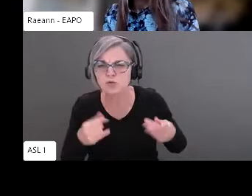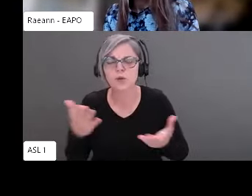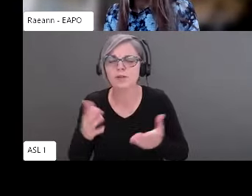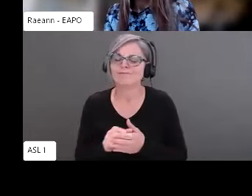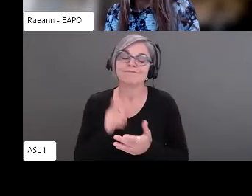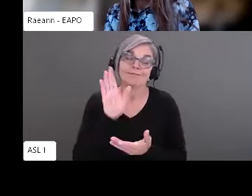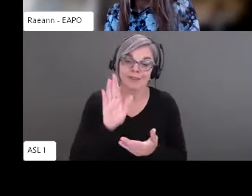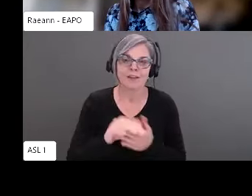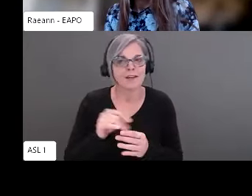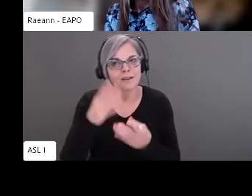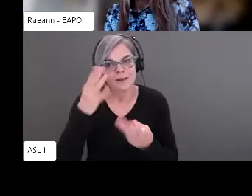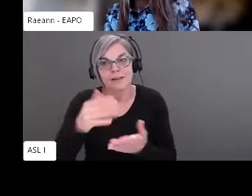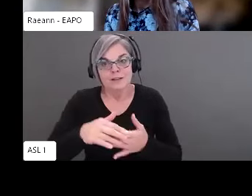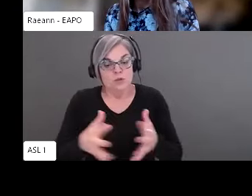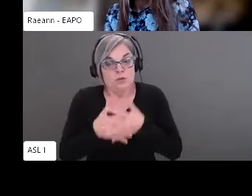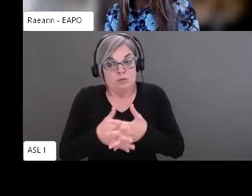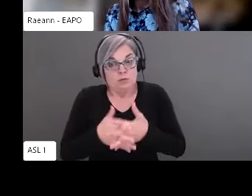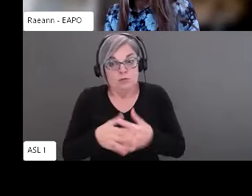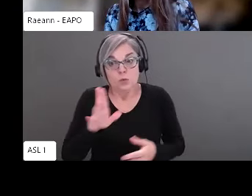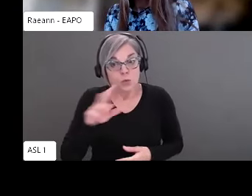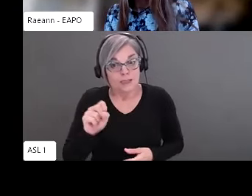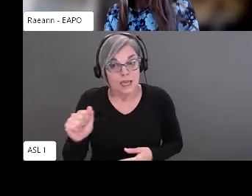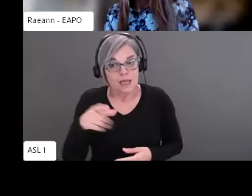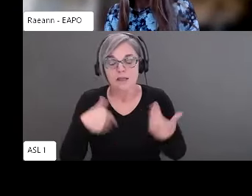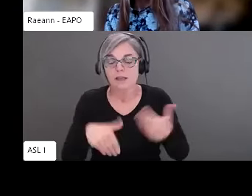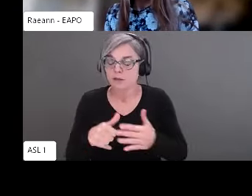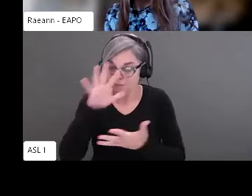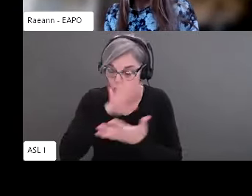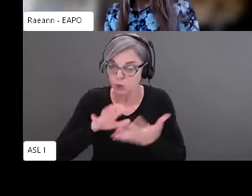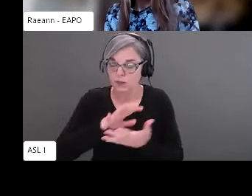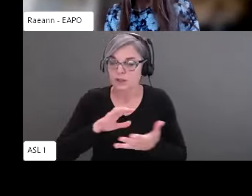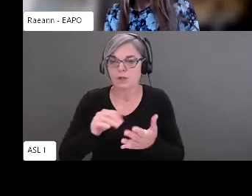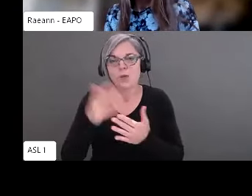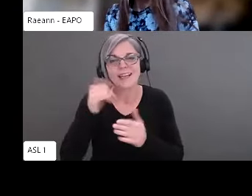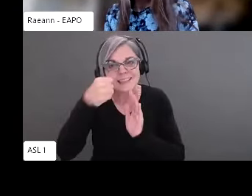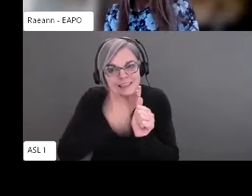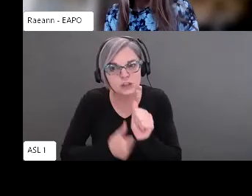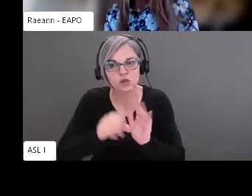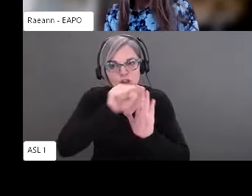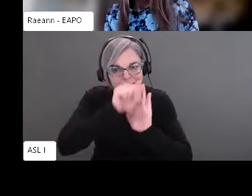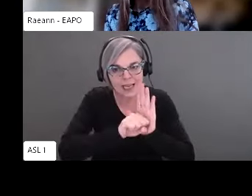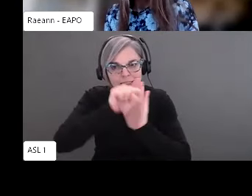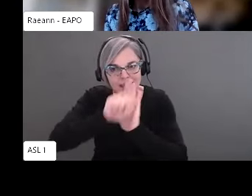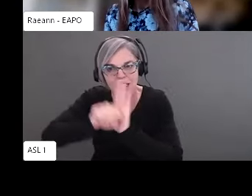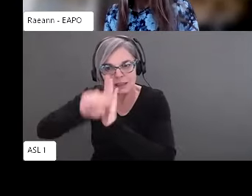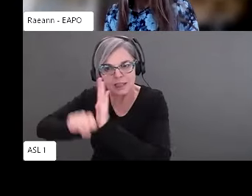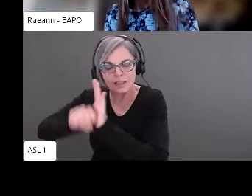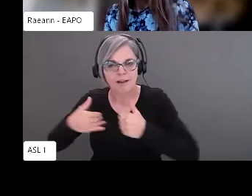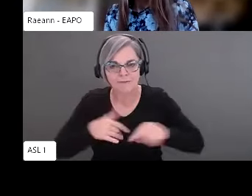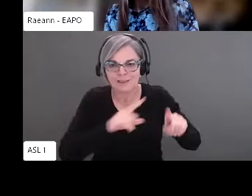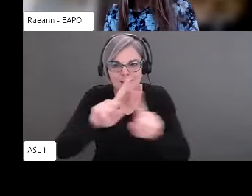law. Where I am most states have mandated reporting. So